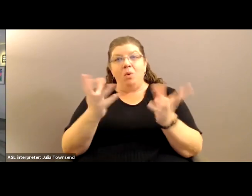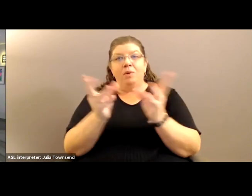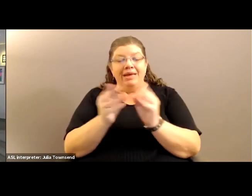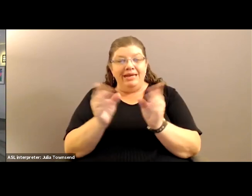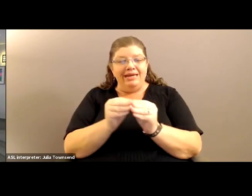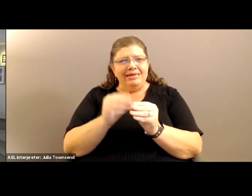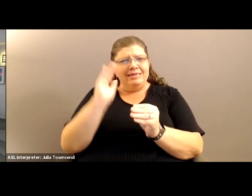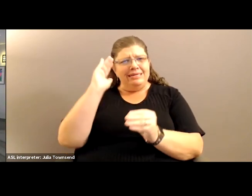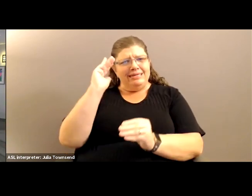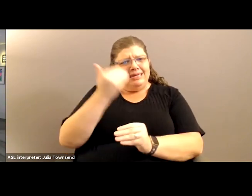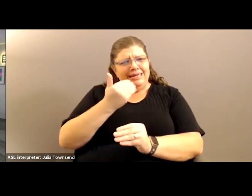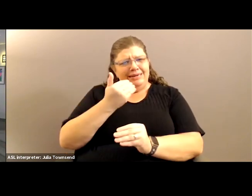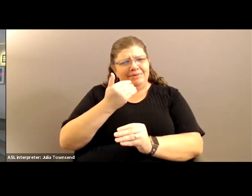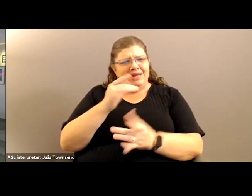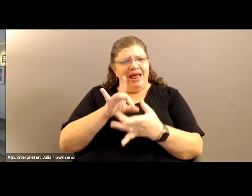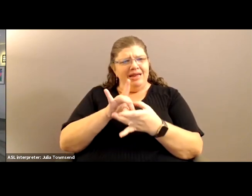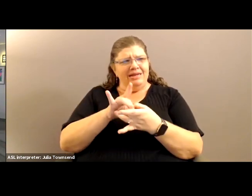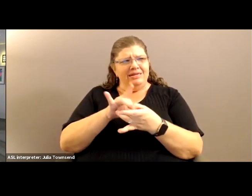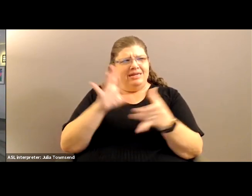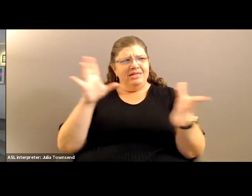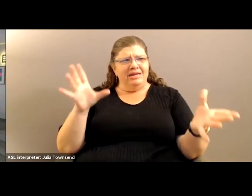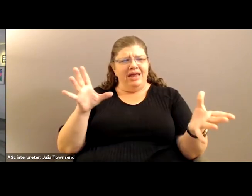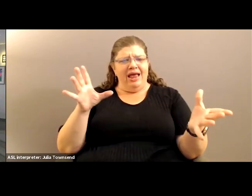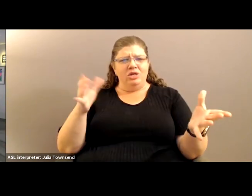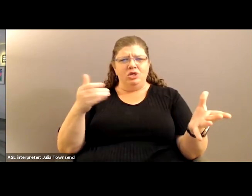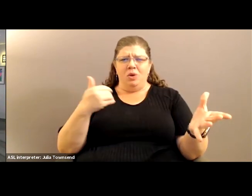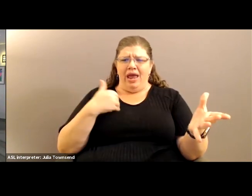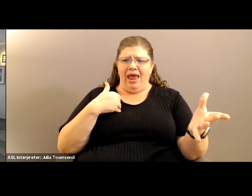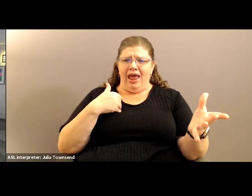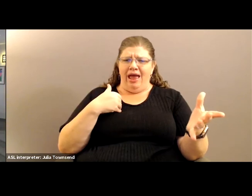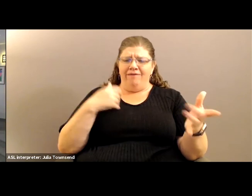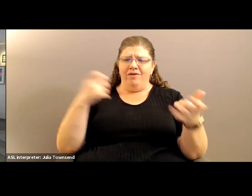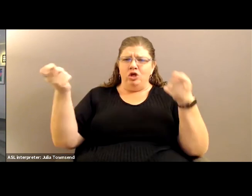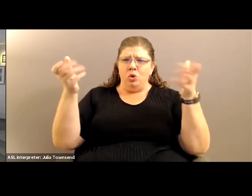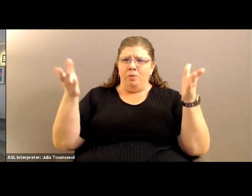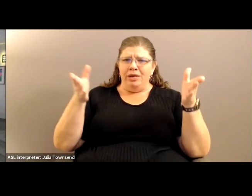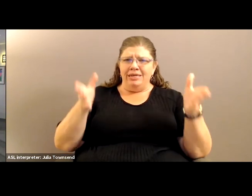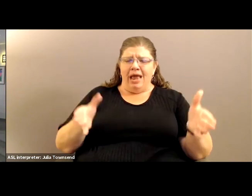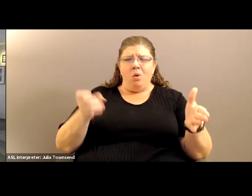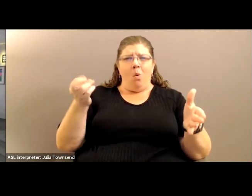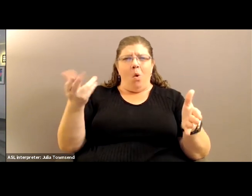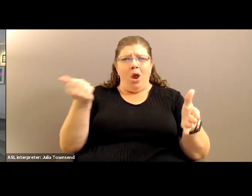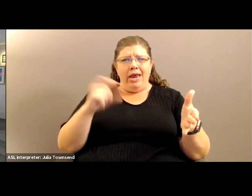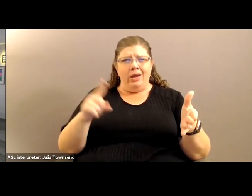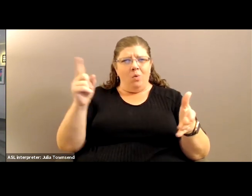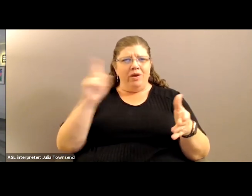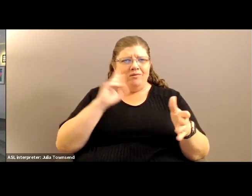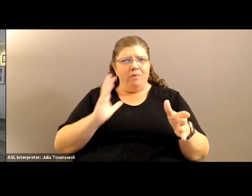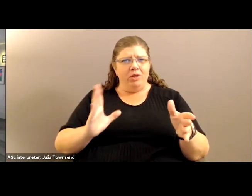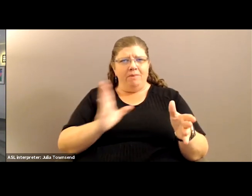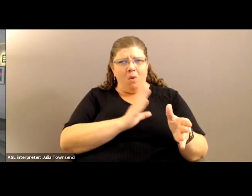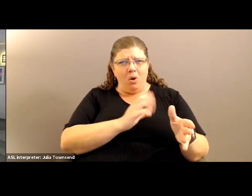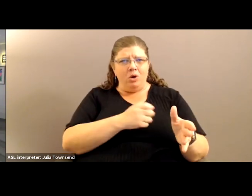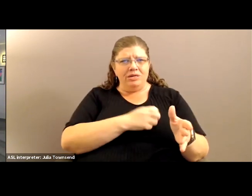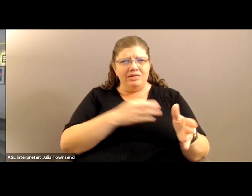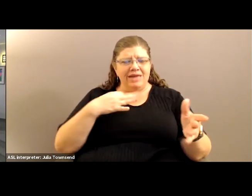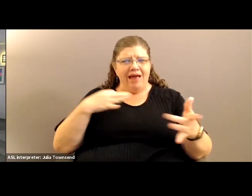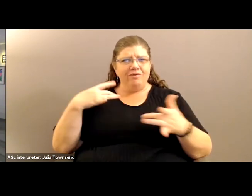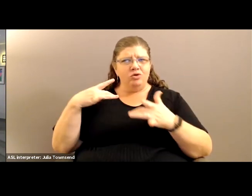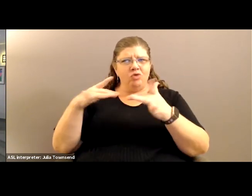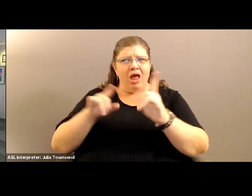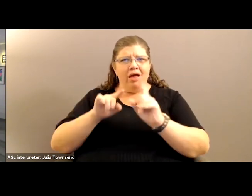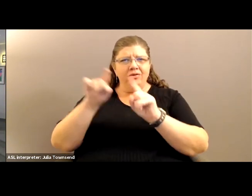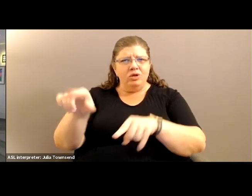um it seems like there's a disconnect then to have our superintendent or even anyone from the board or staff traveling to san